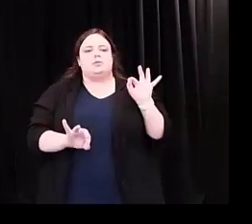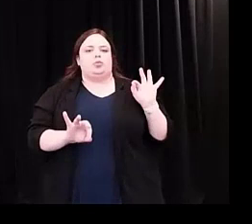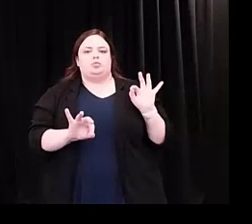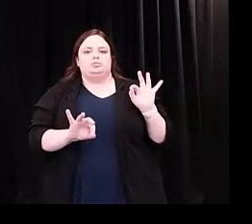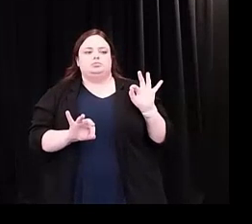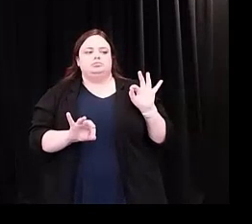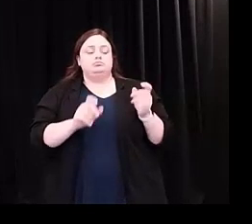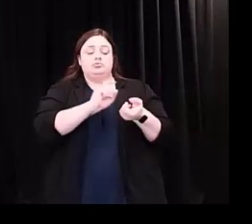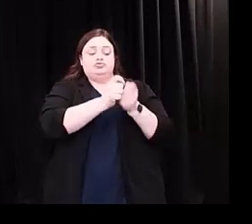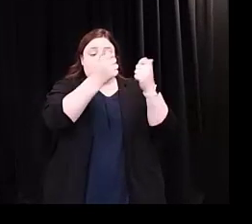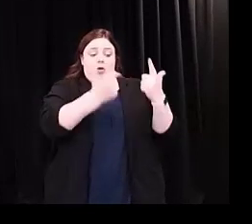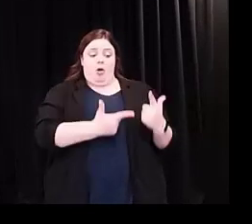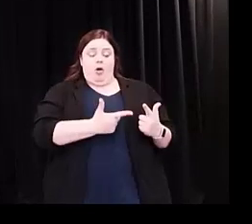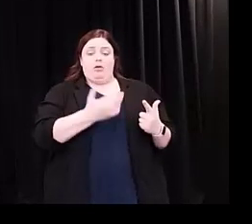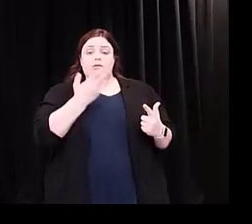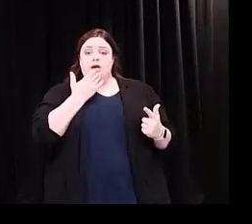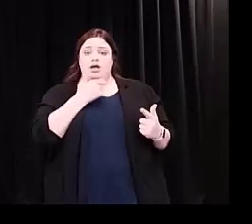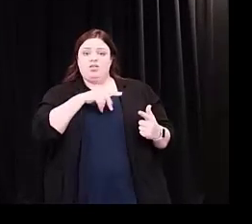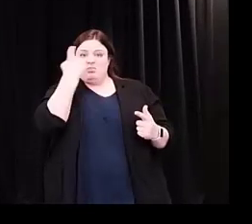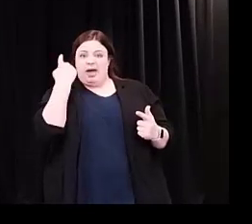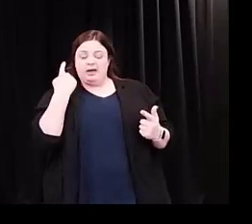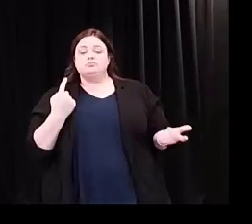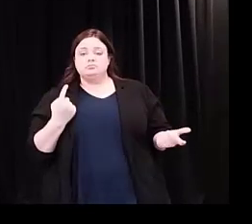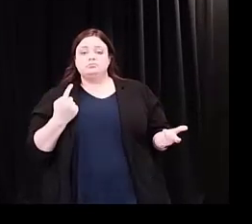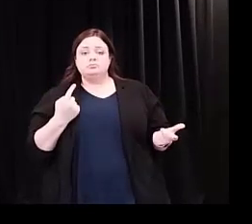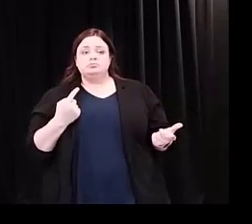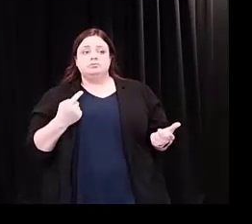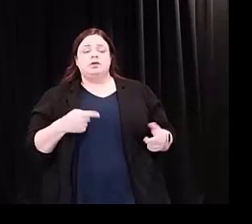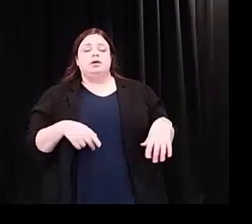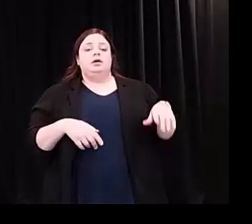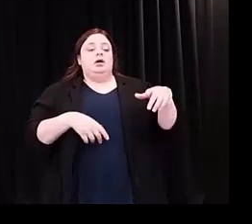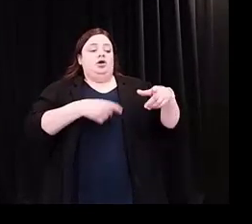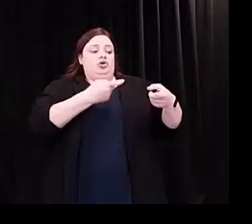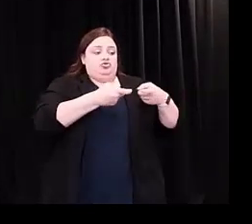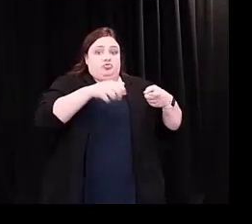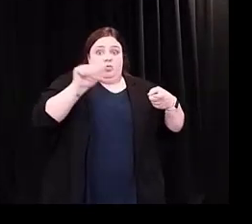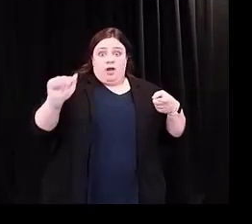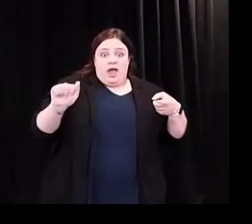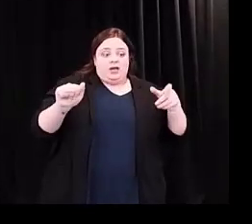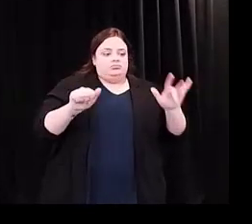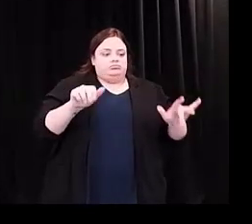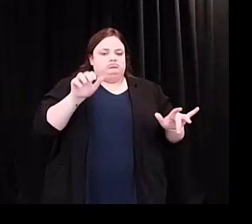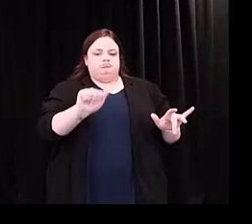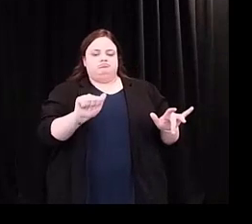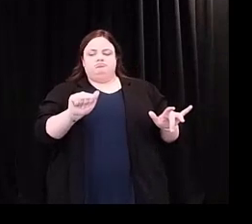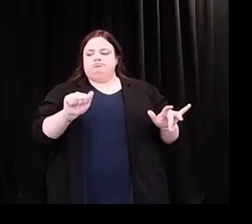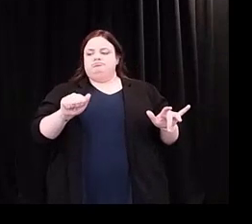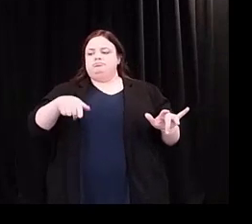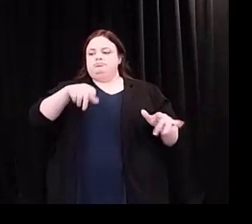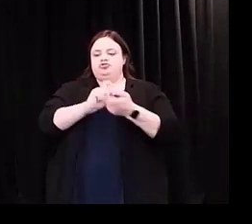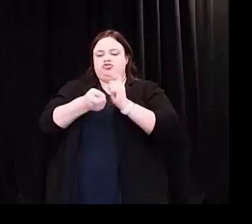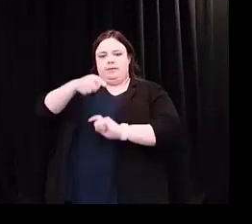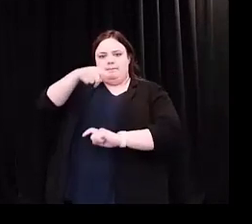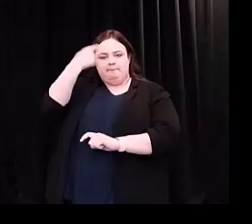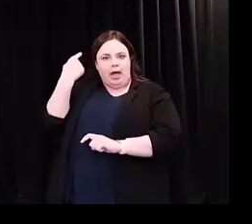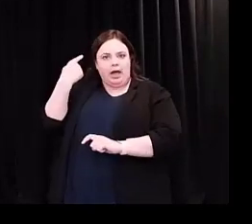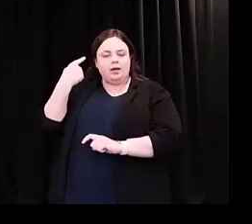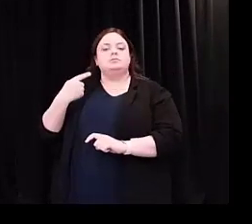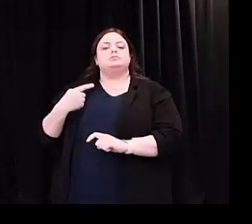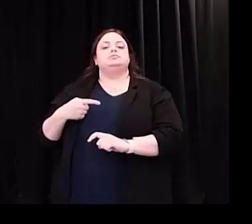is just change it all to black text. Control A, select all, go to the typeface menu, select black as the